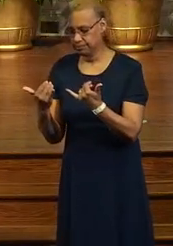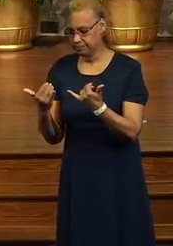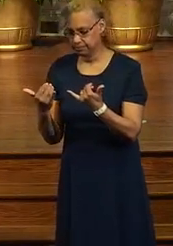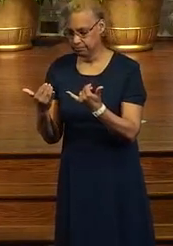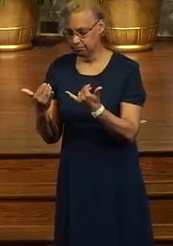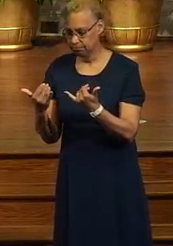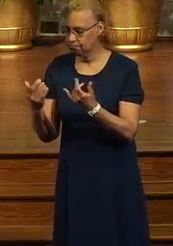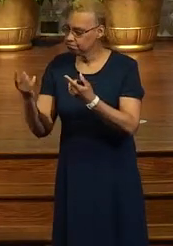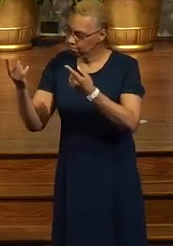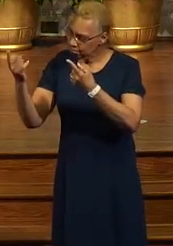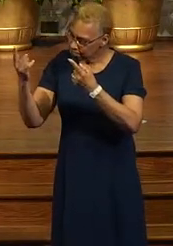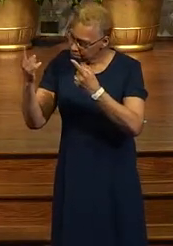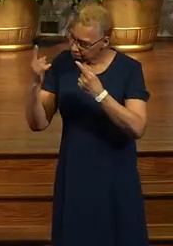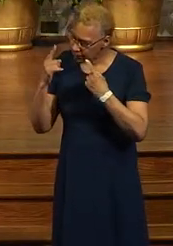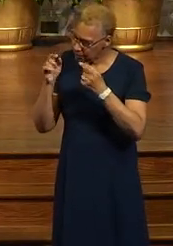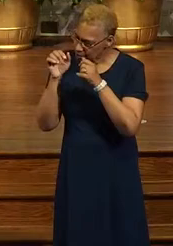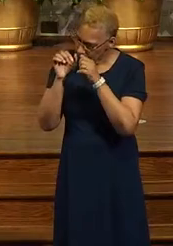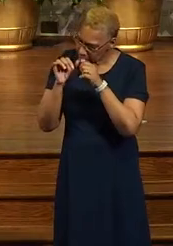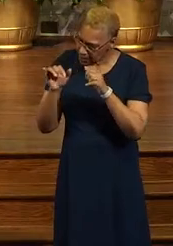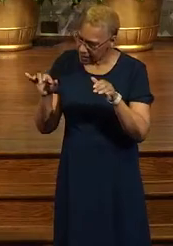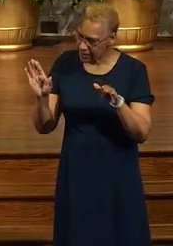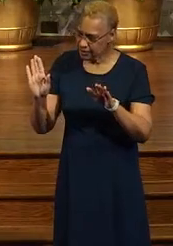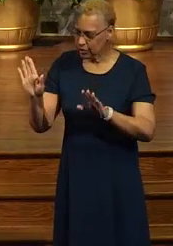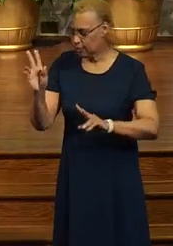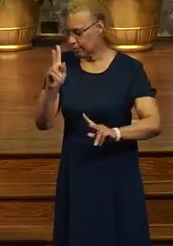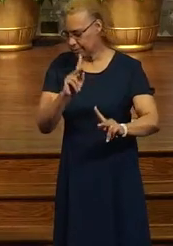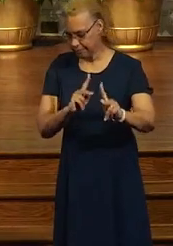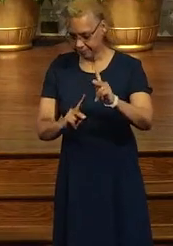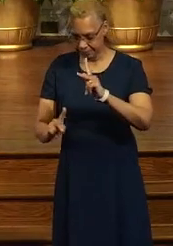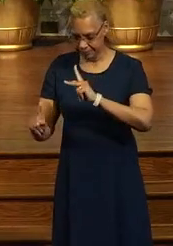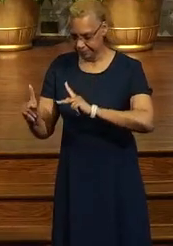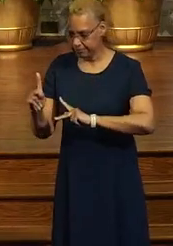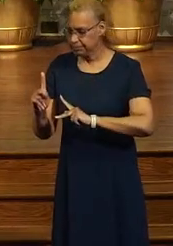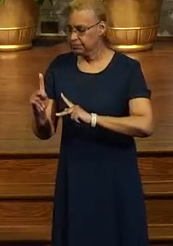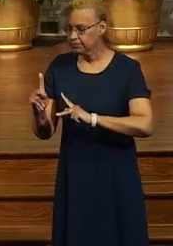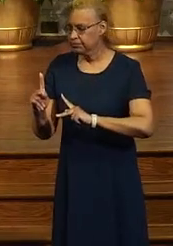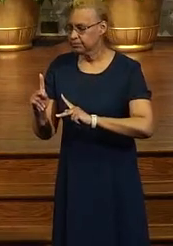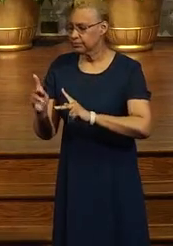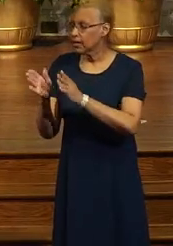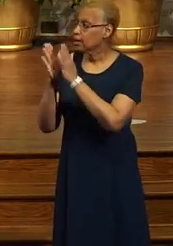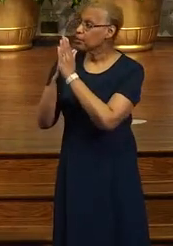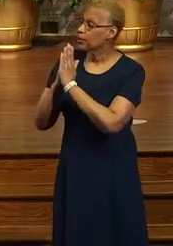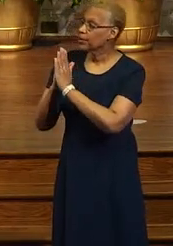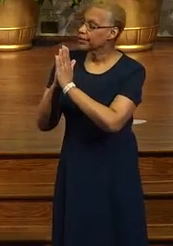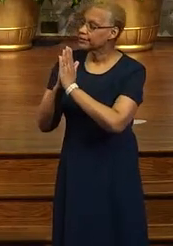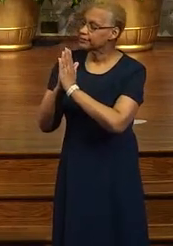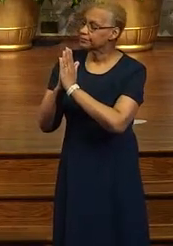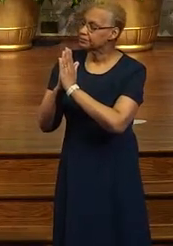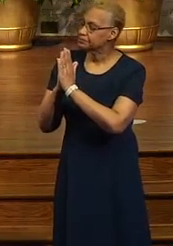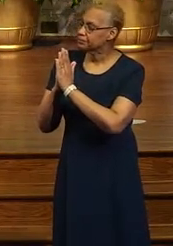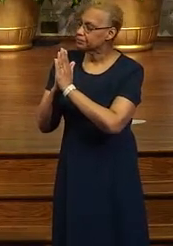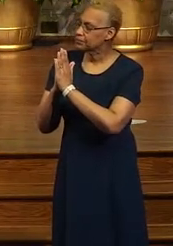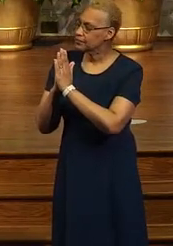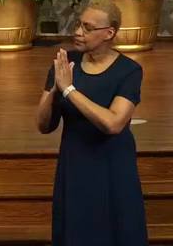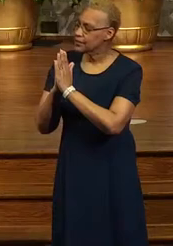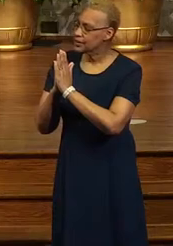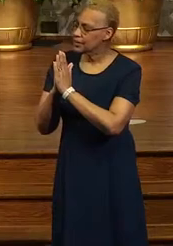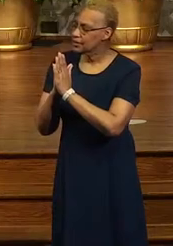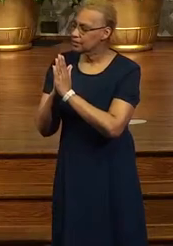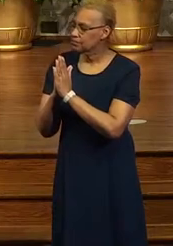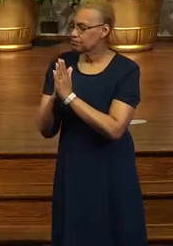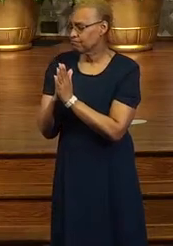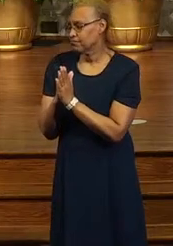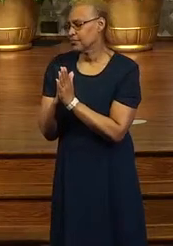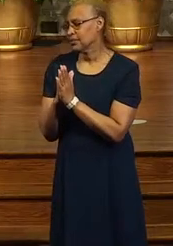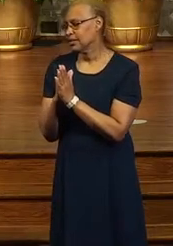Come and bless your people like only you can. I pray, I ask that you use me for your